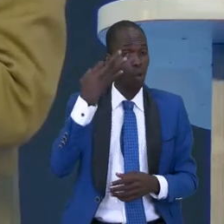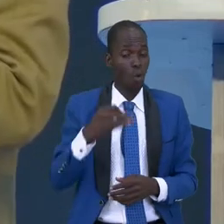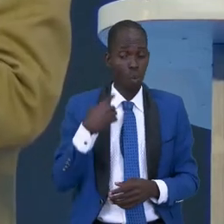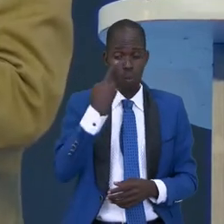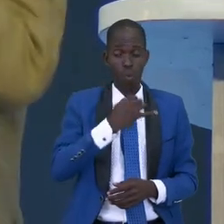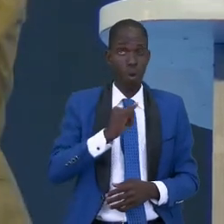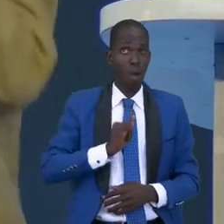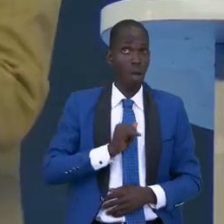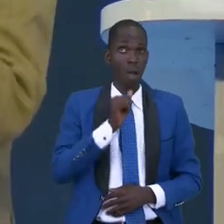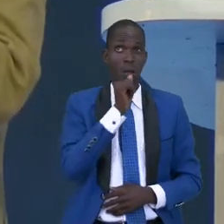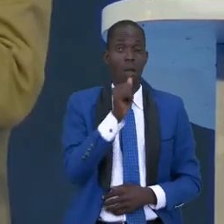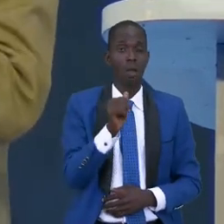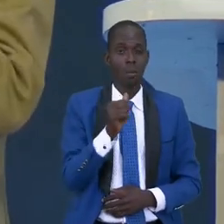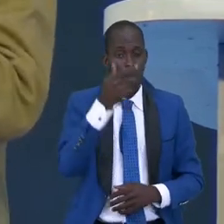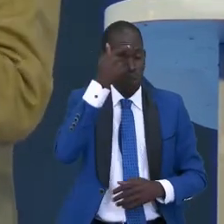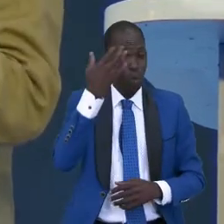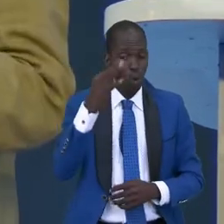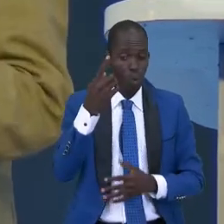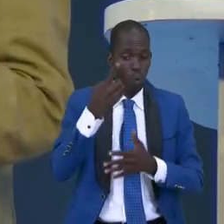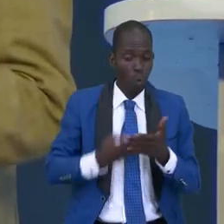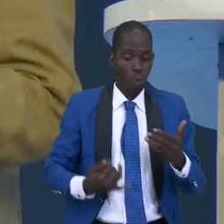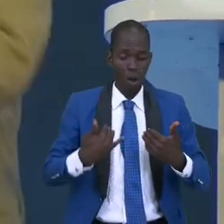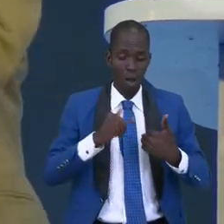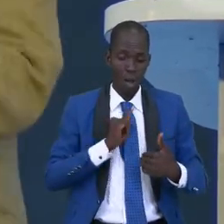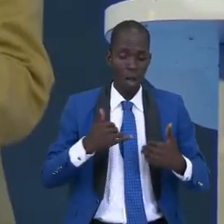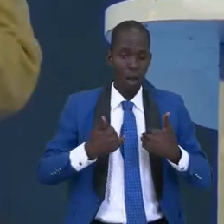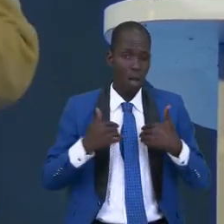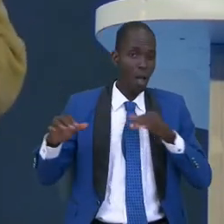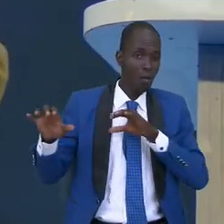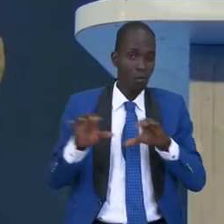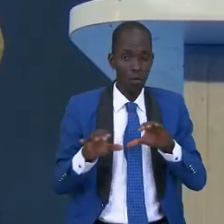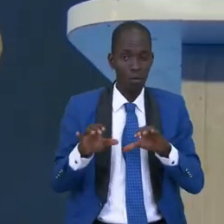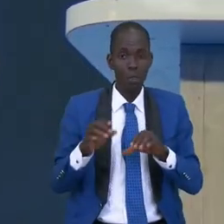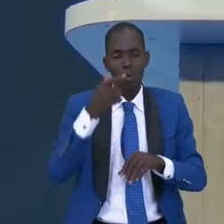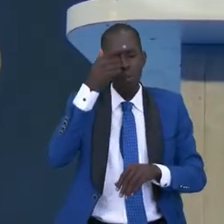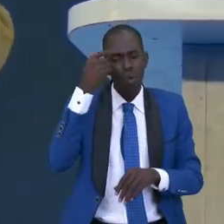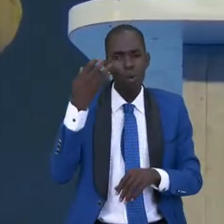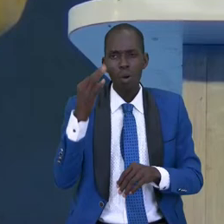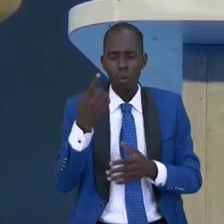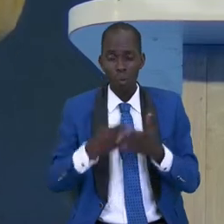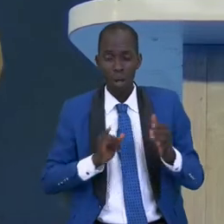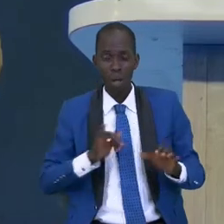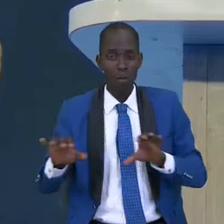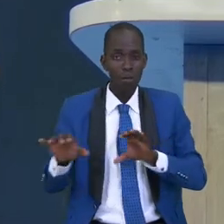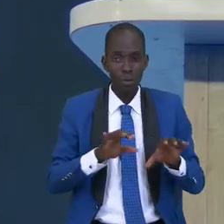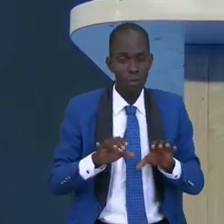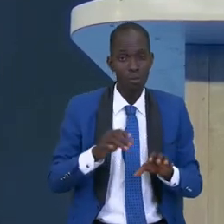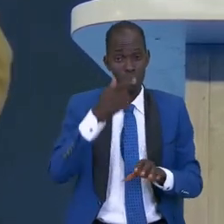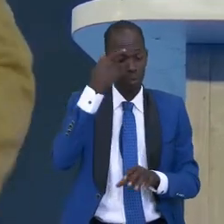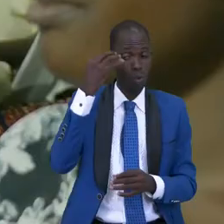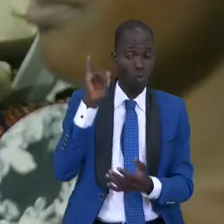am, because of what I have done, on the basis of my